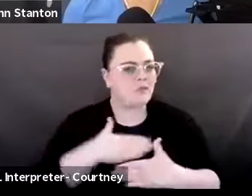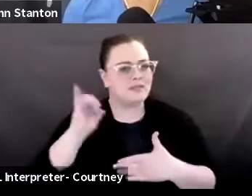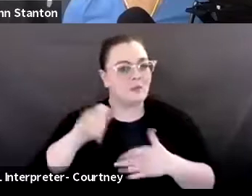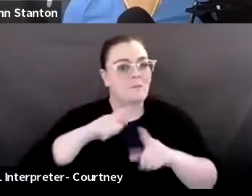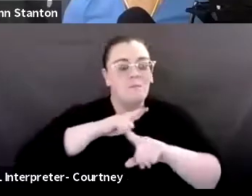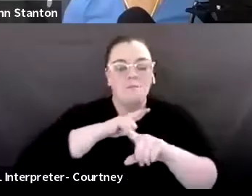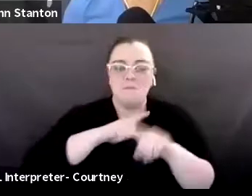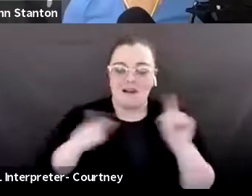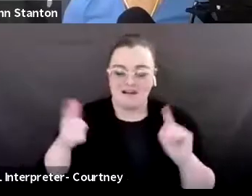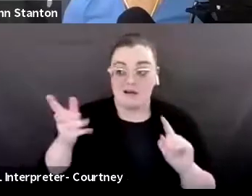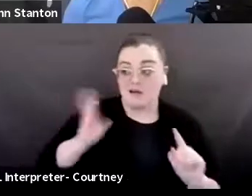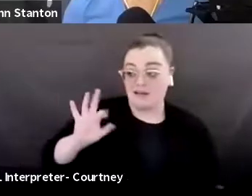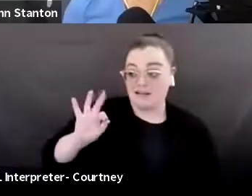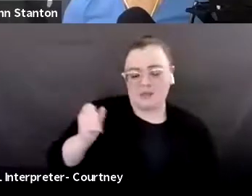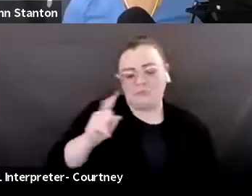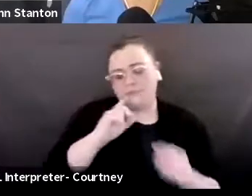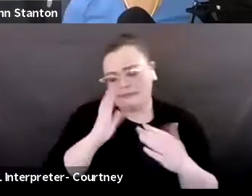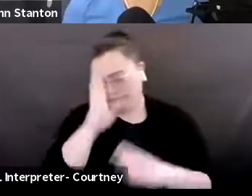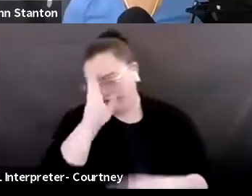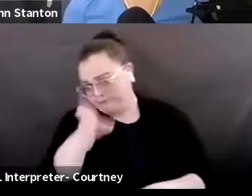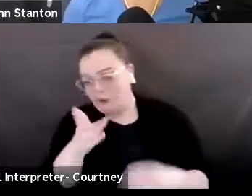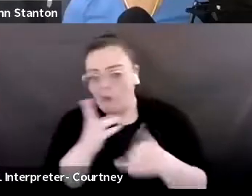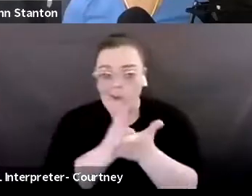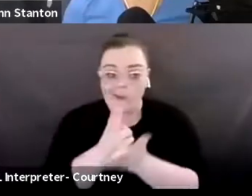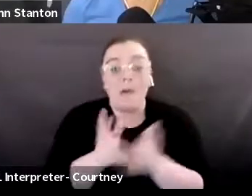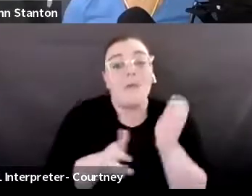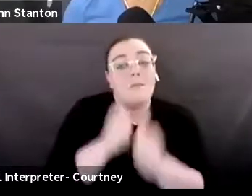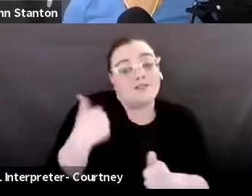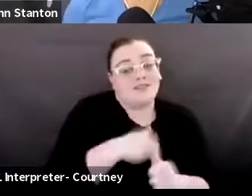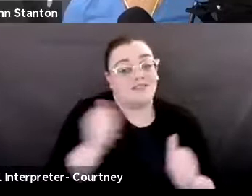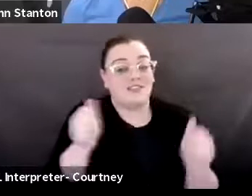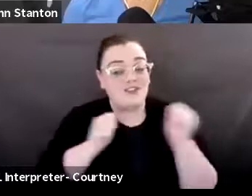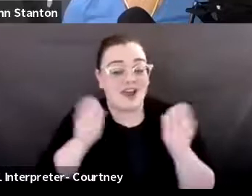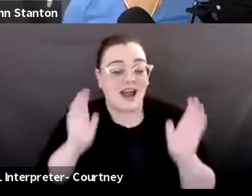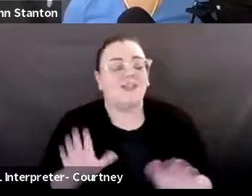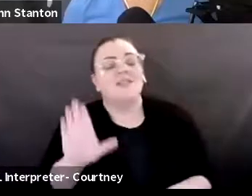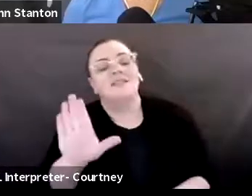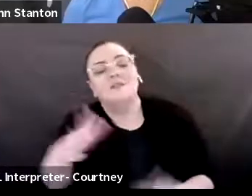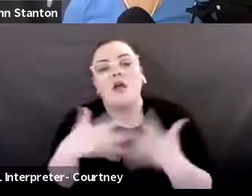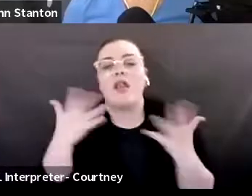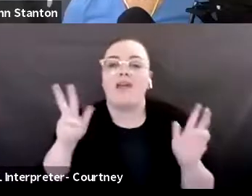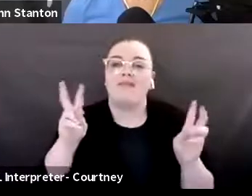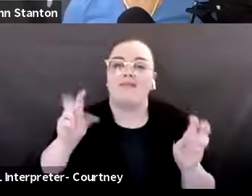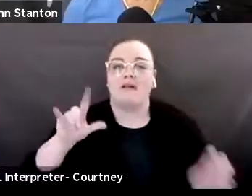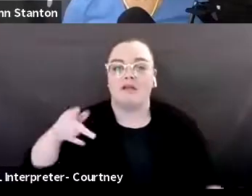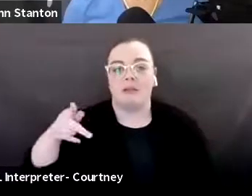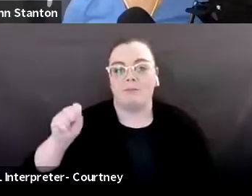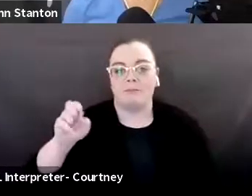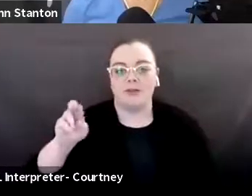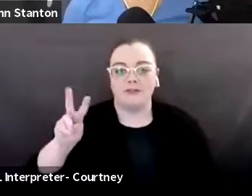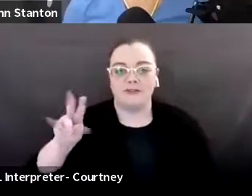But there was I'm just going to be very honest. Most of us are actors here. There was a lot of lip service, and